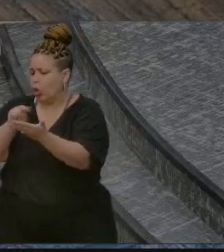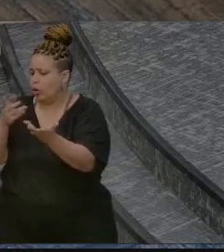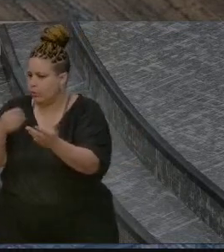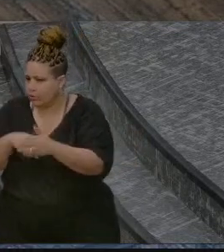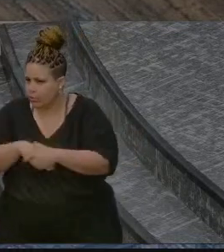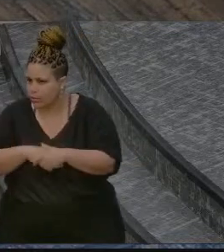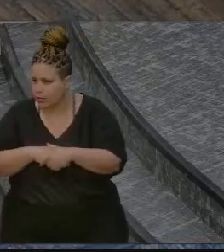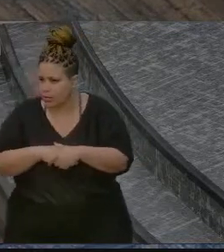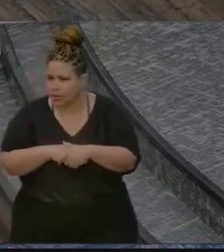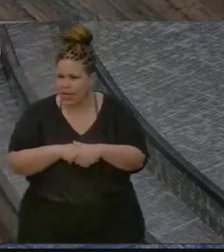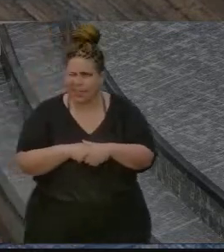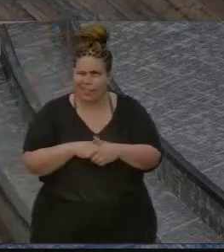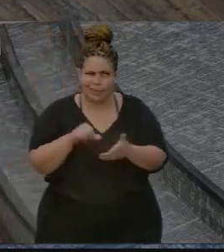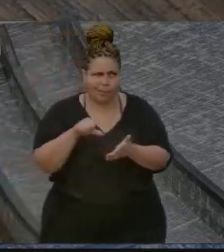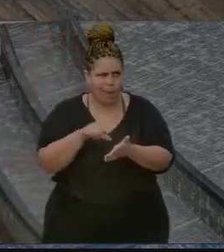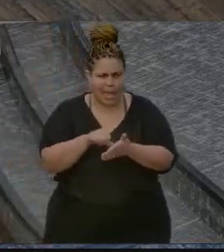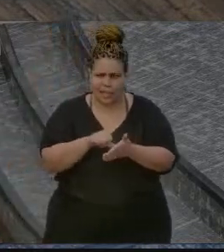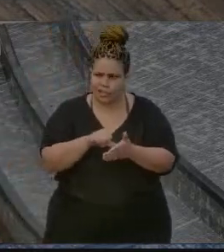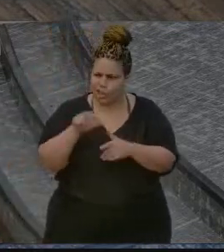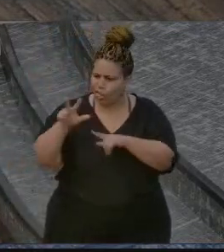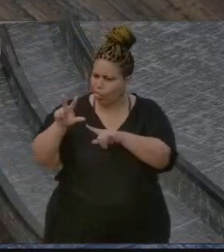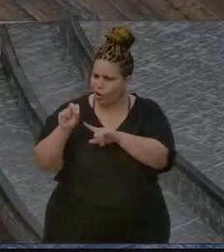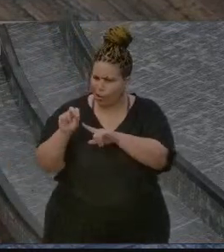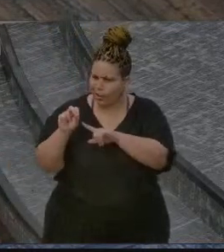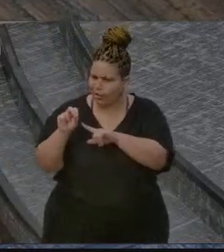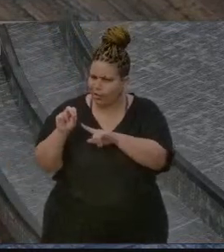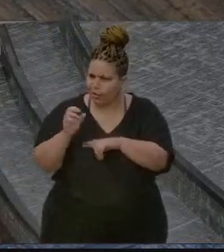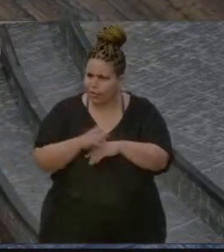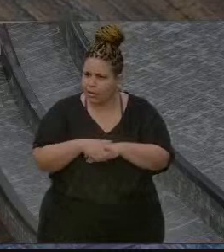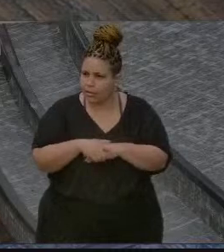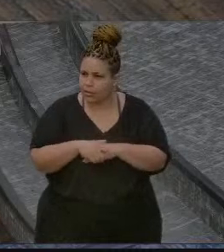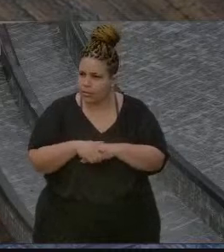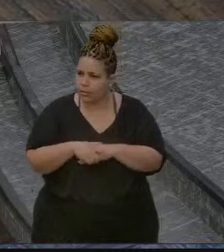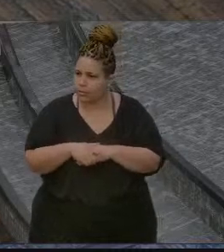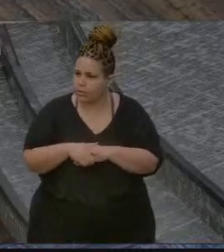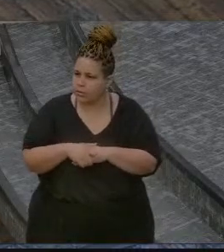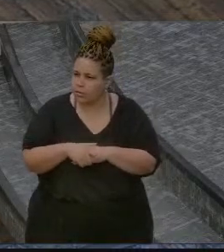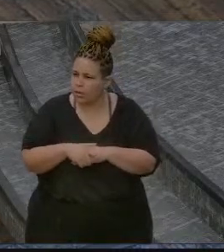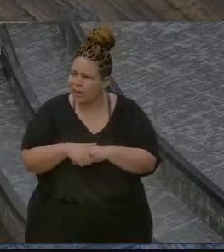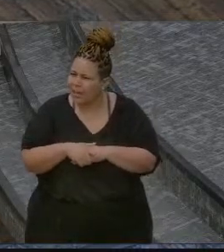like on page 30. Uh-huh.